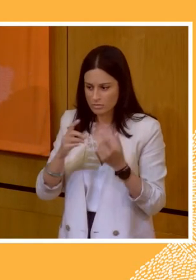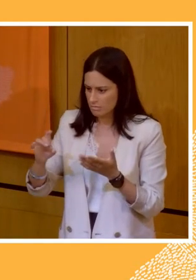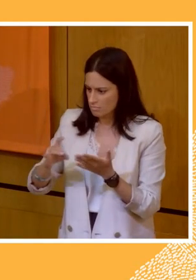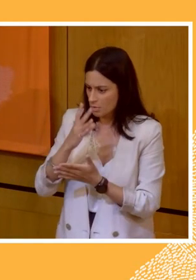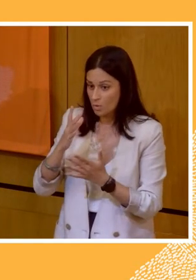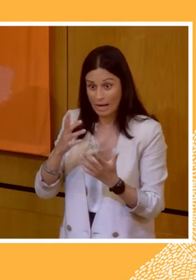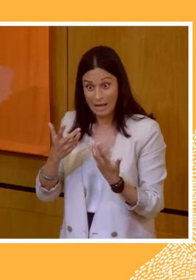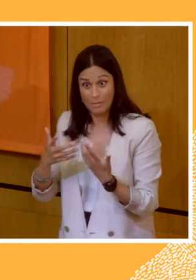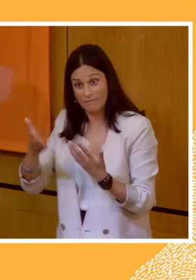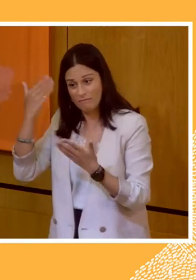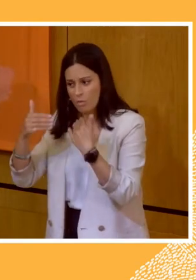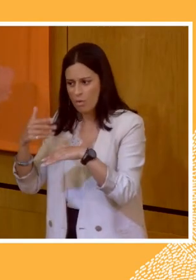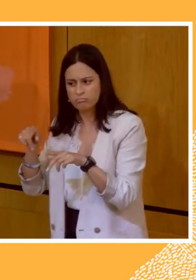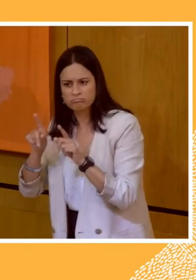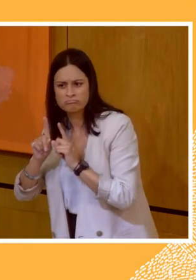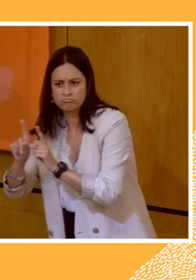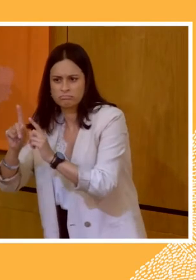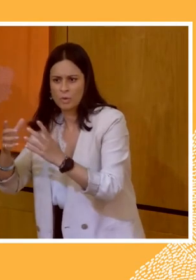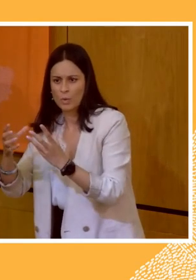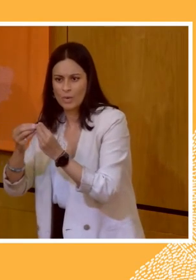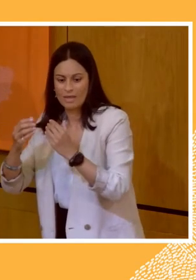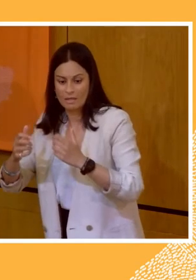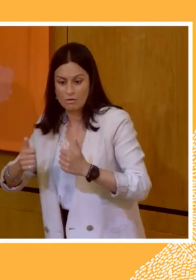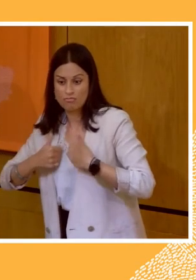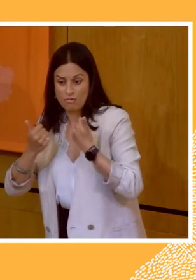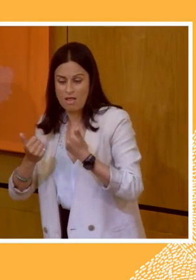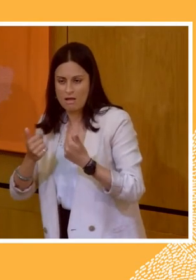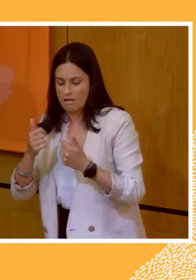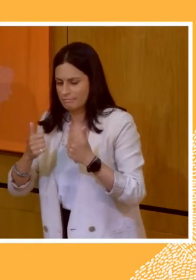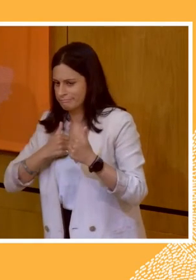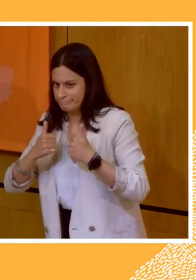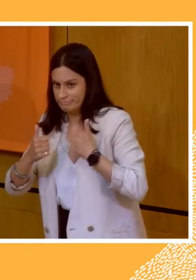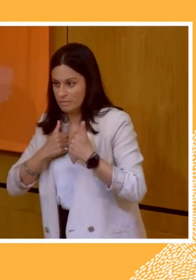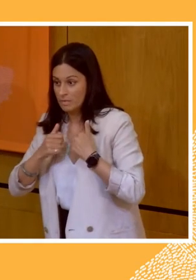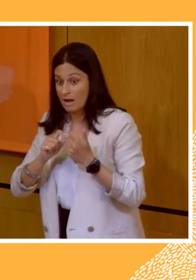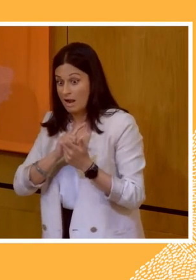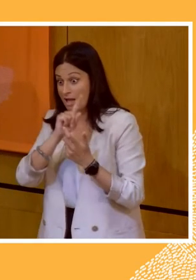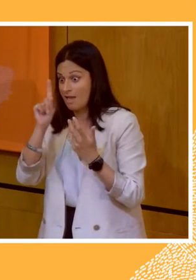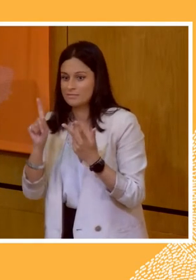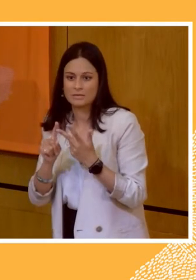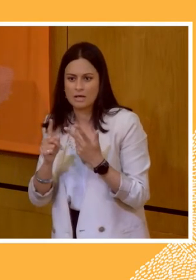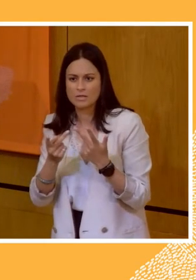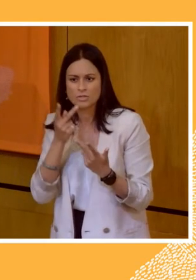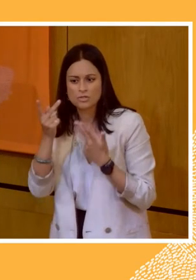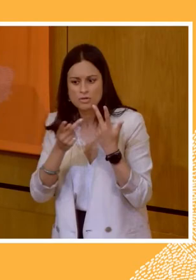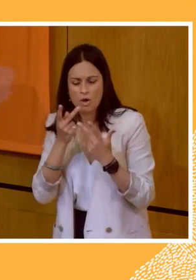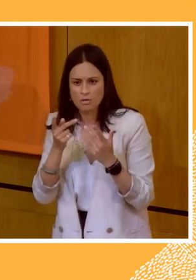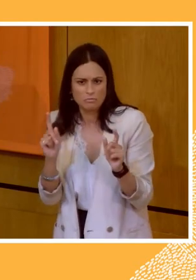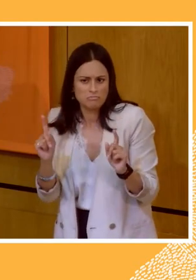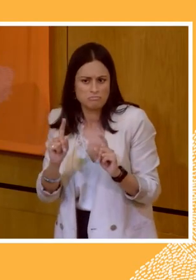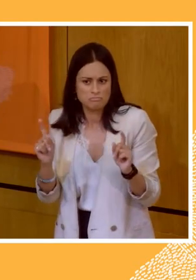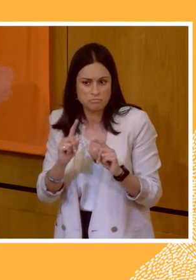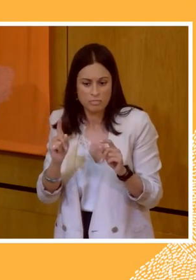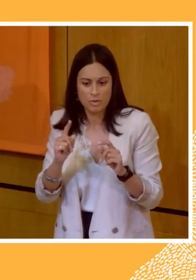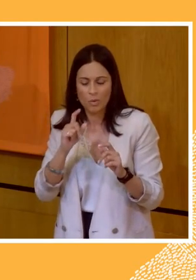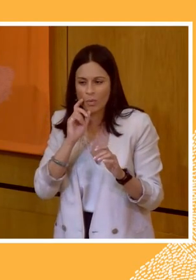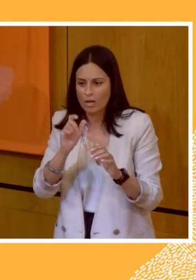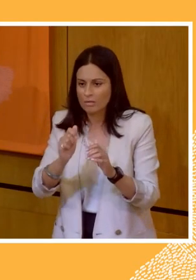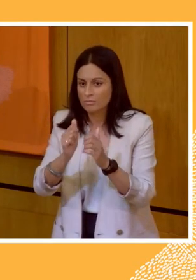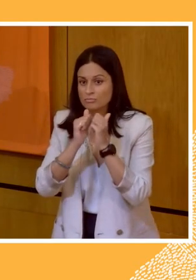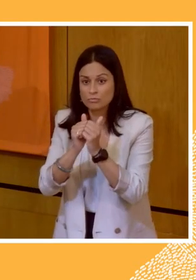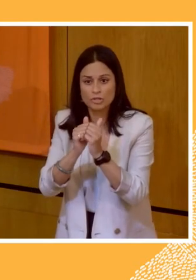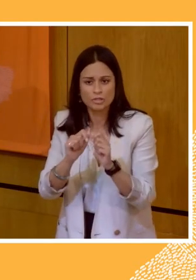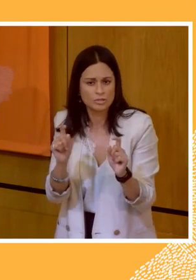gorillas, and that is the second song. And later, we'll also be